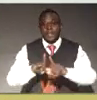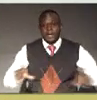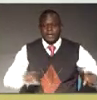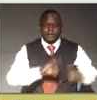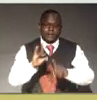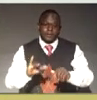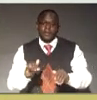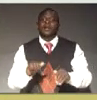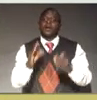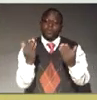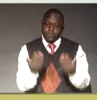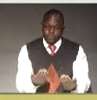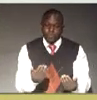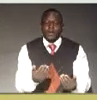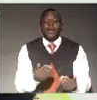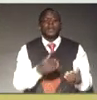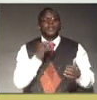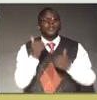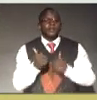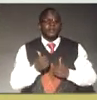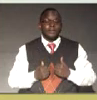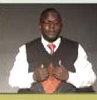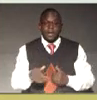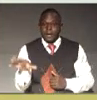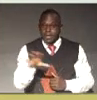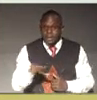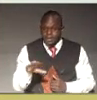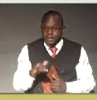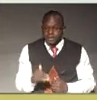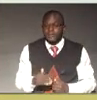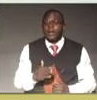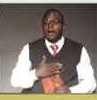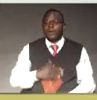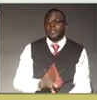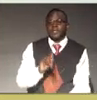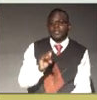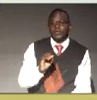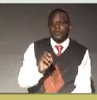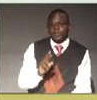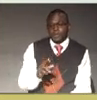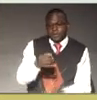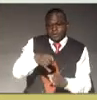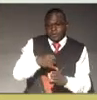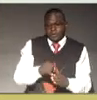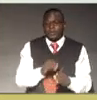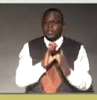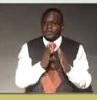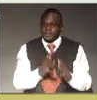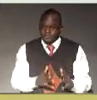interested in areas that touch upon our terms of reference, which include the